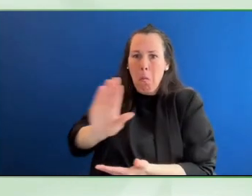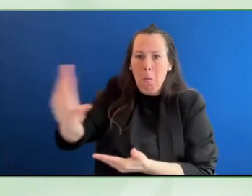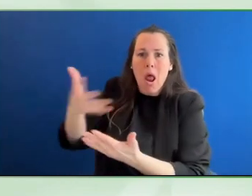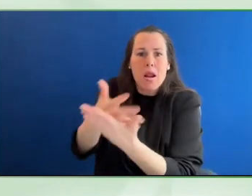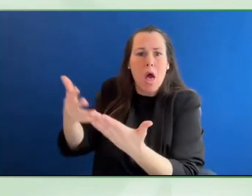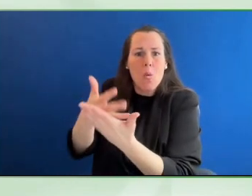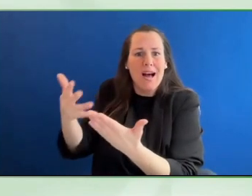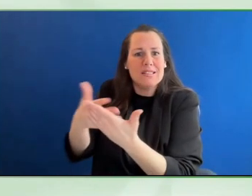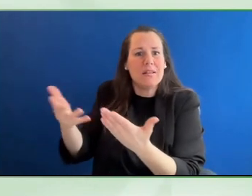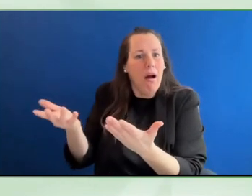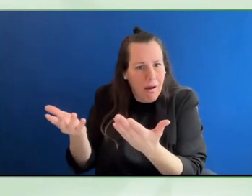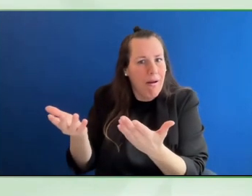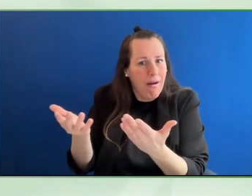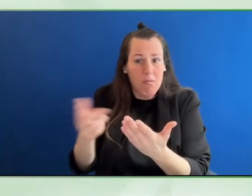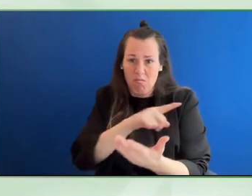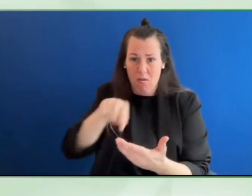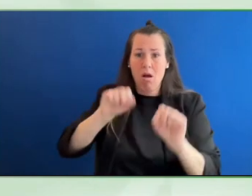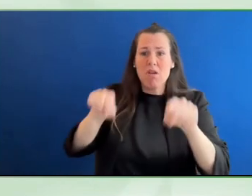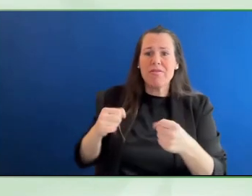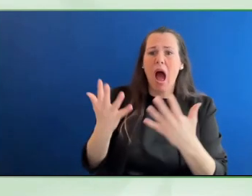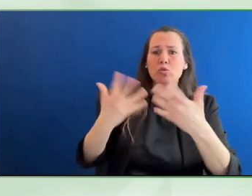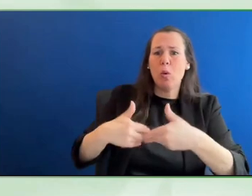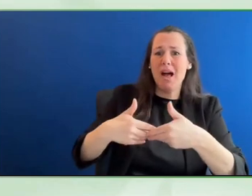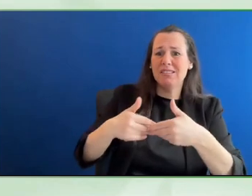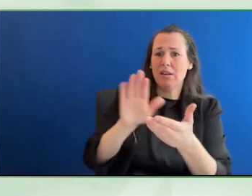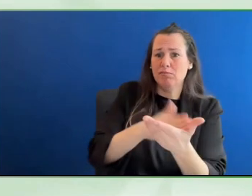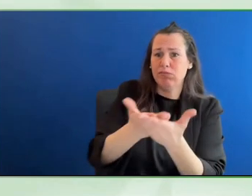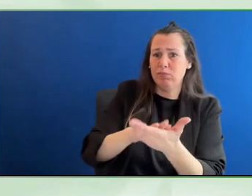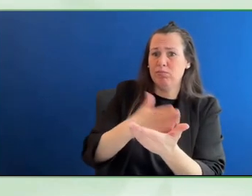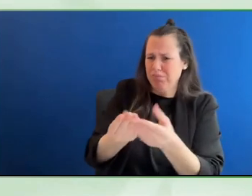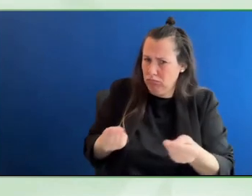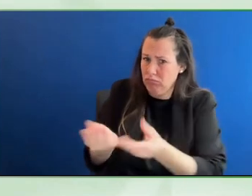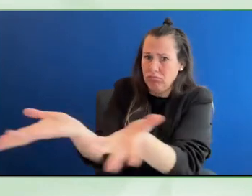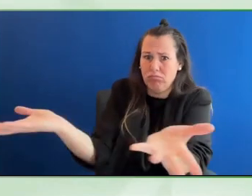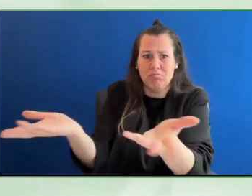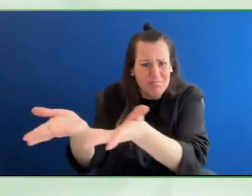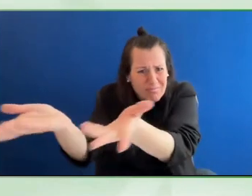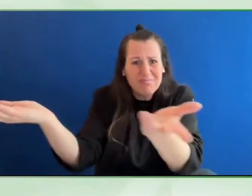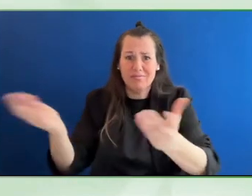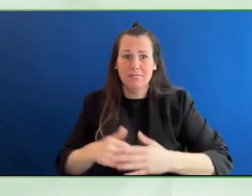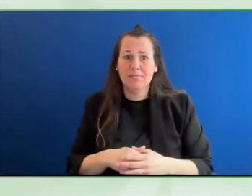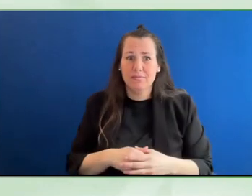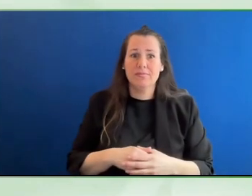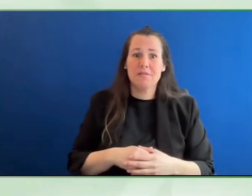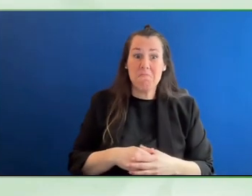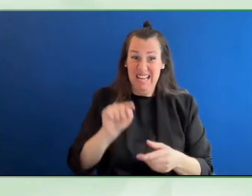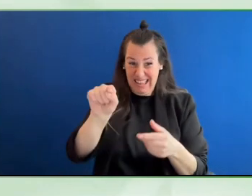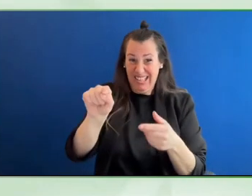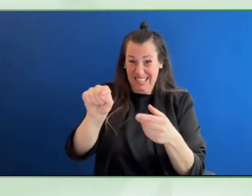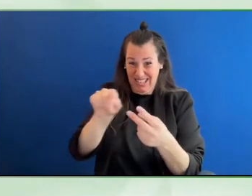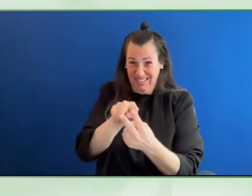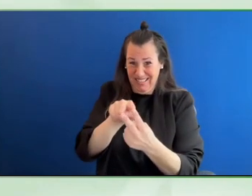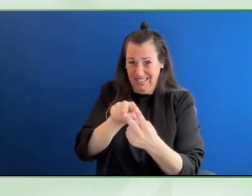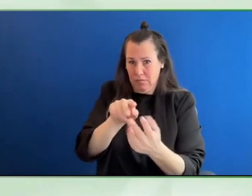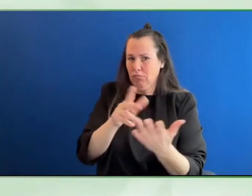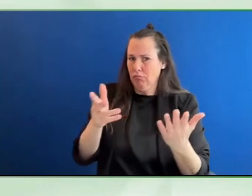Yes. Well, you can do the Morphic part is available. Just go to morphic.org